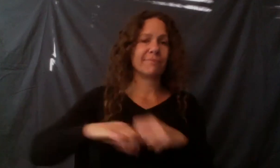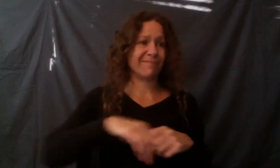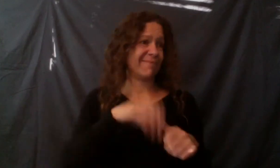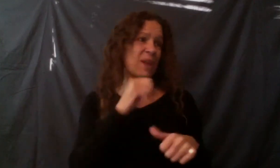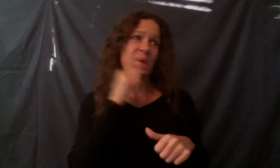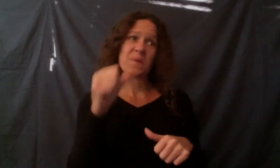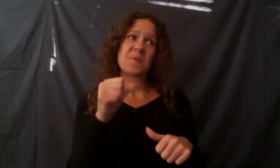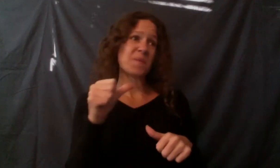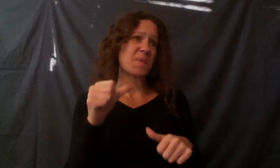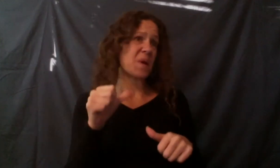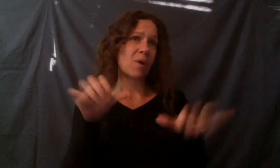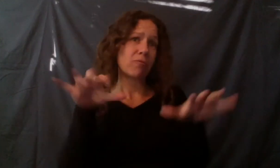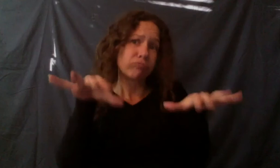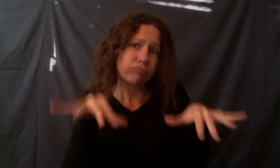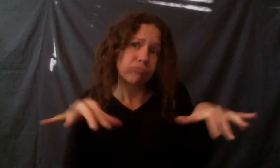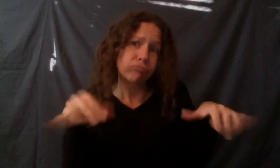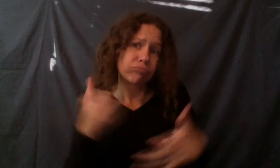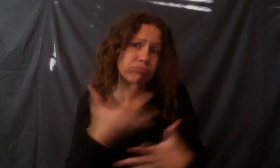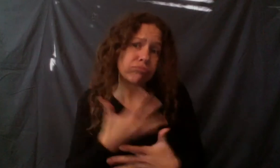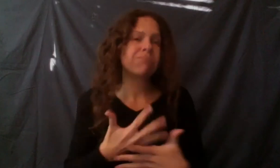down.